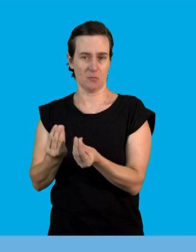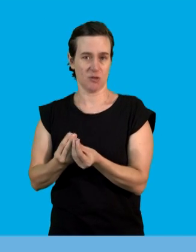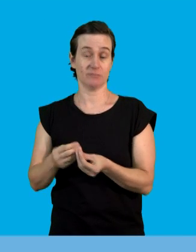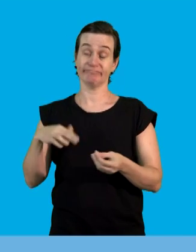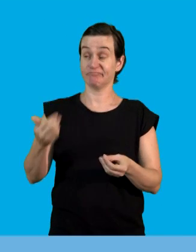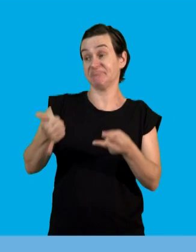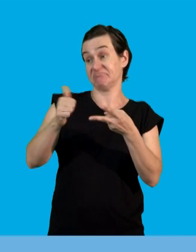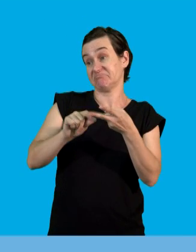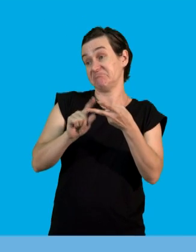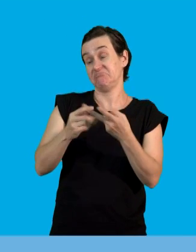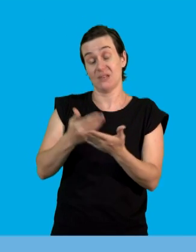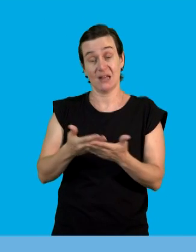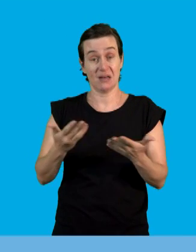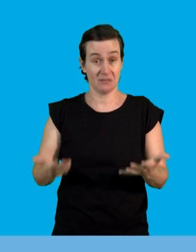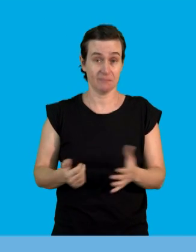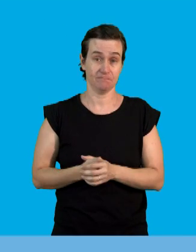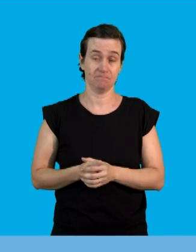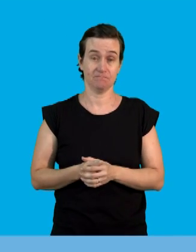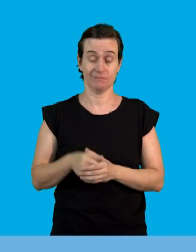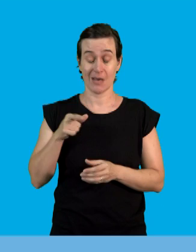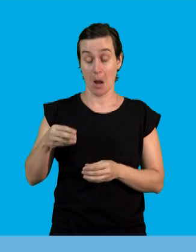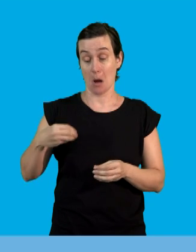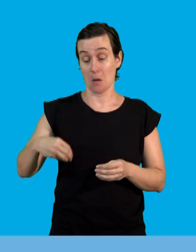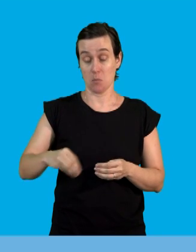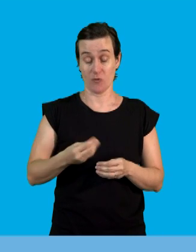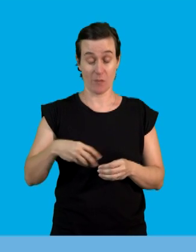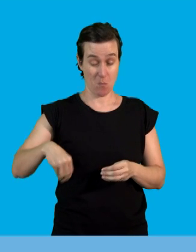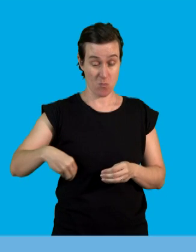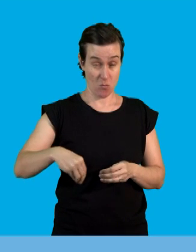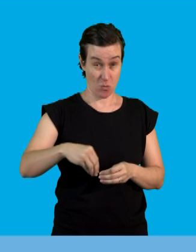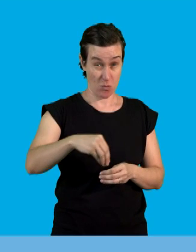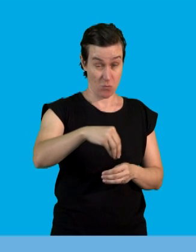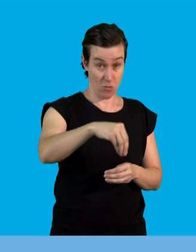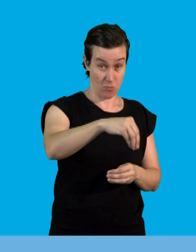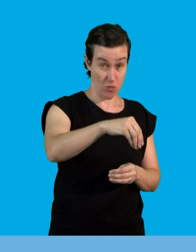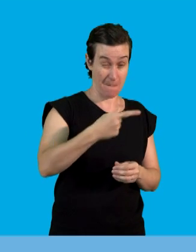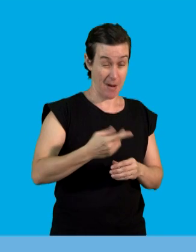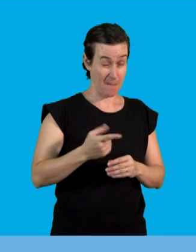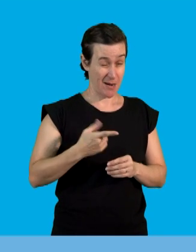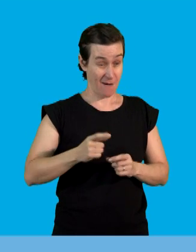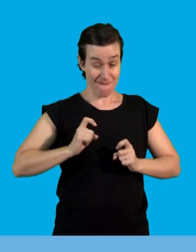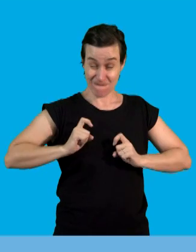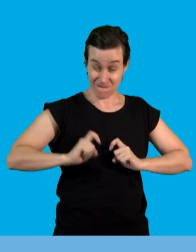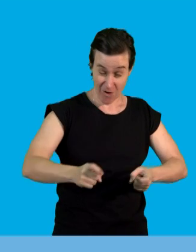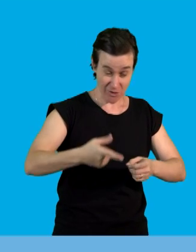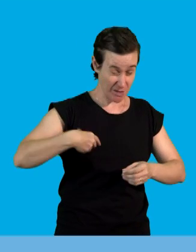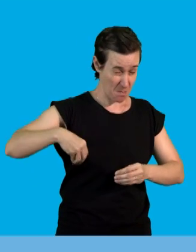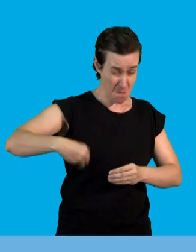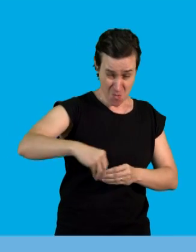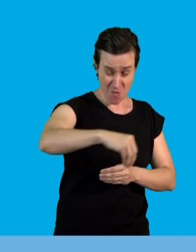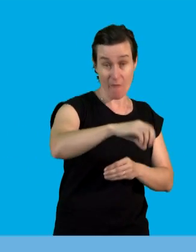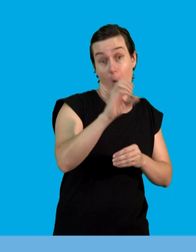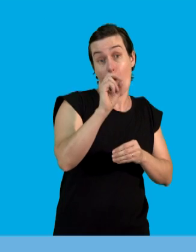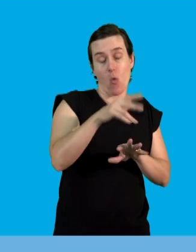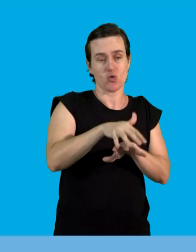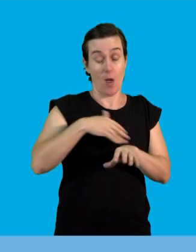applied. Also, the movement of this object, it can be increased or decreased. The speed